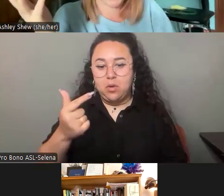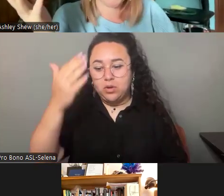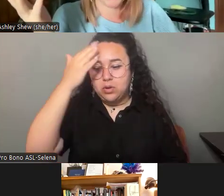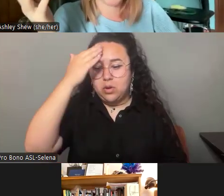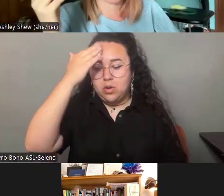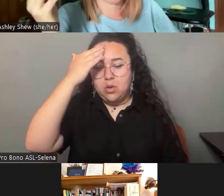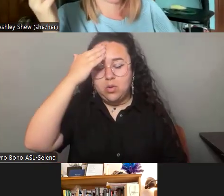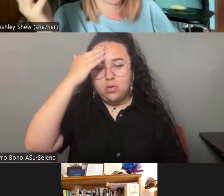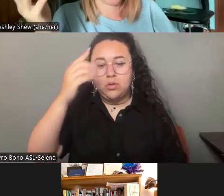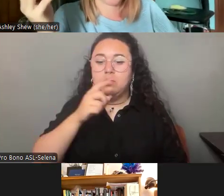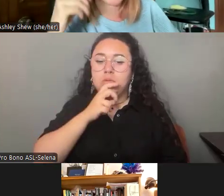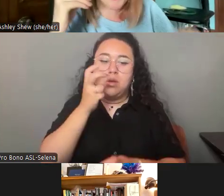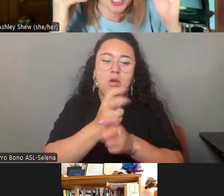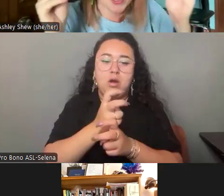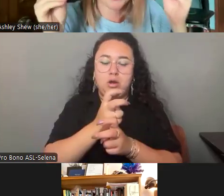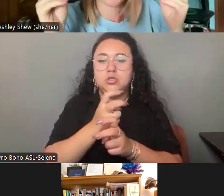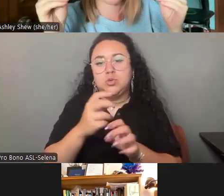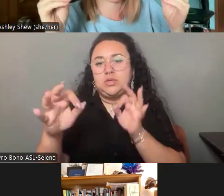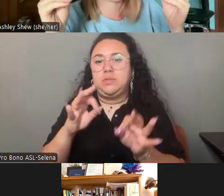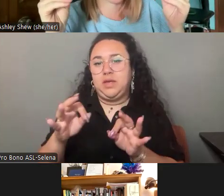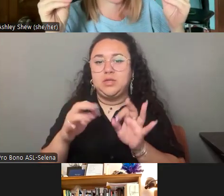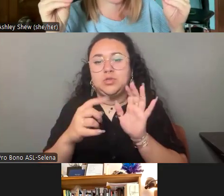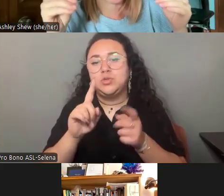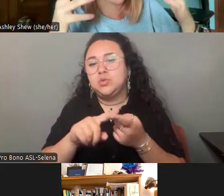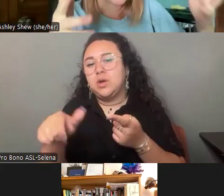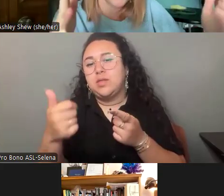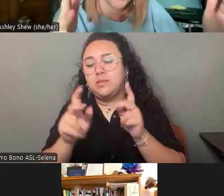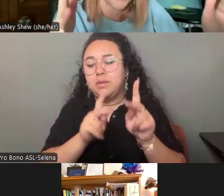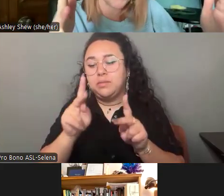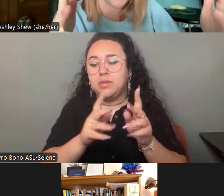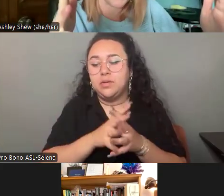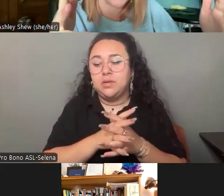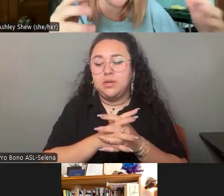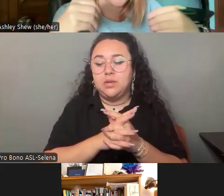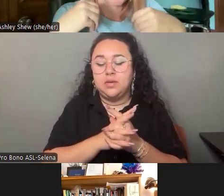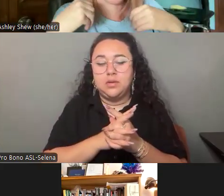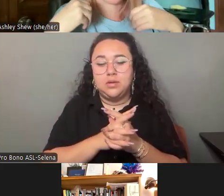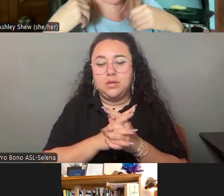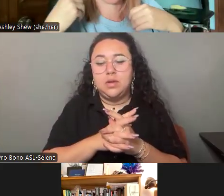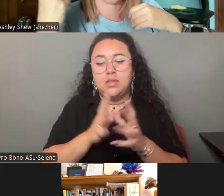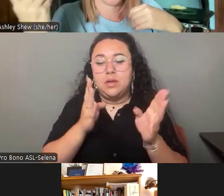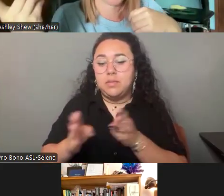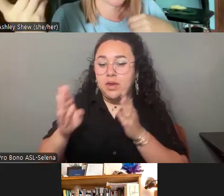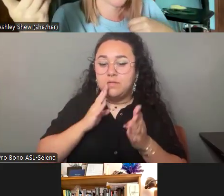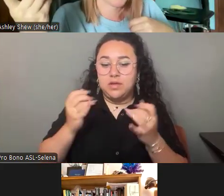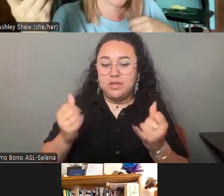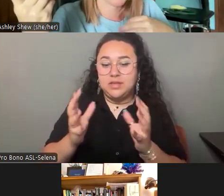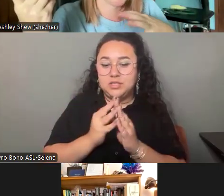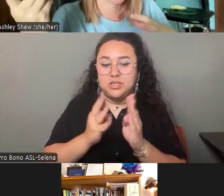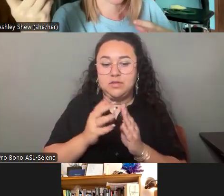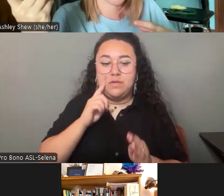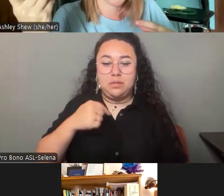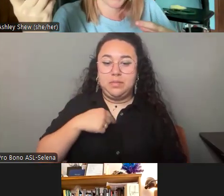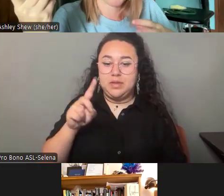hard to capture for other people. And this is a very specific thing today. But here's our plan for the session between me and Damien. We're going to talk about